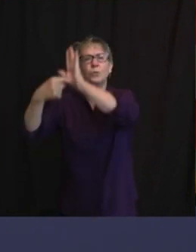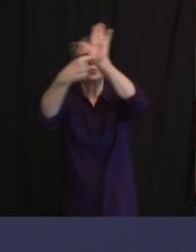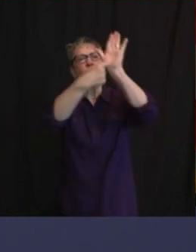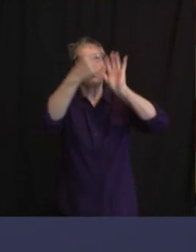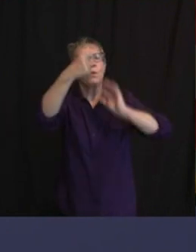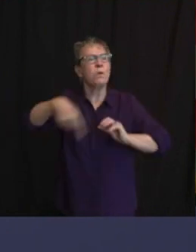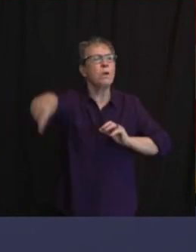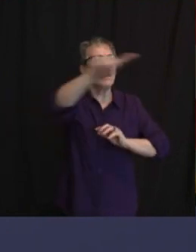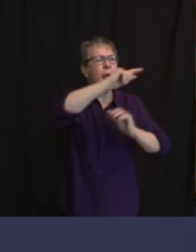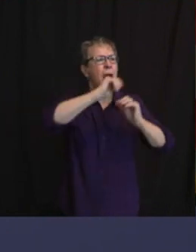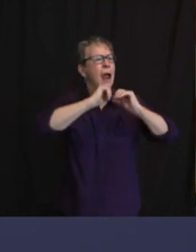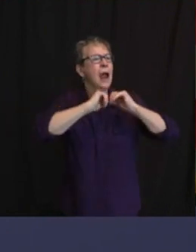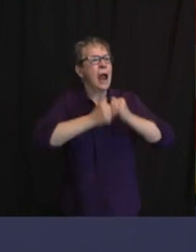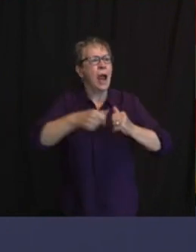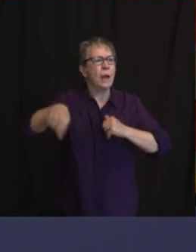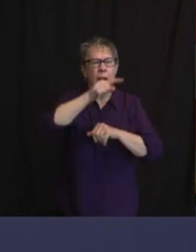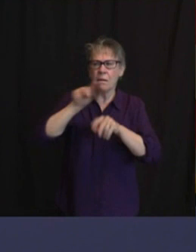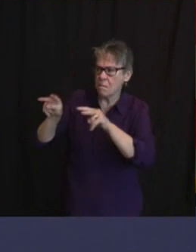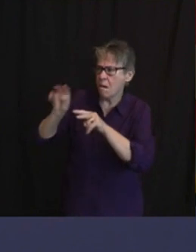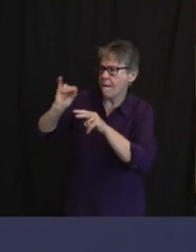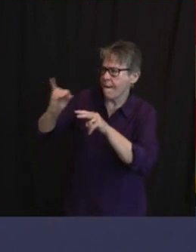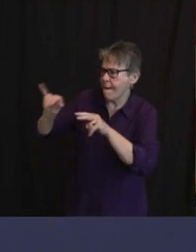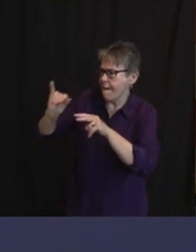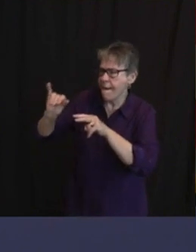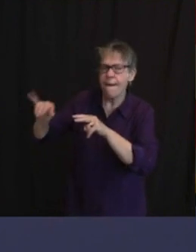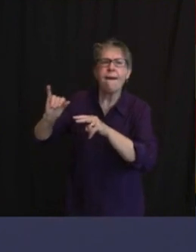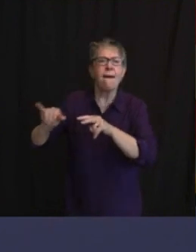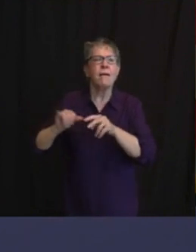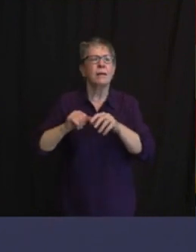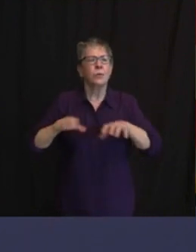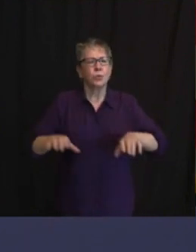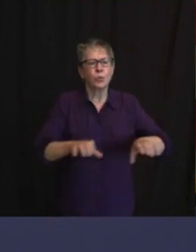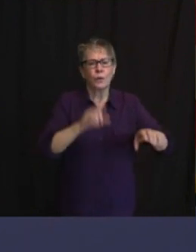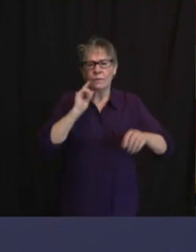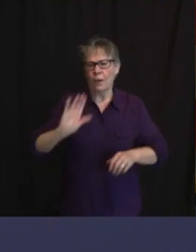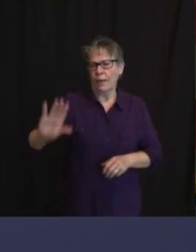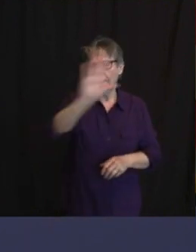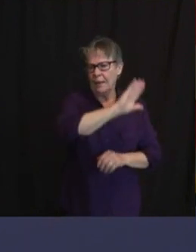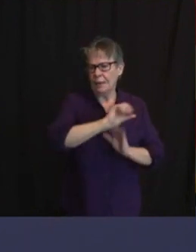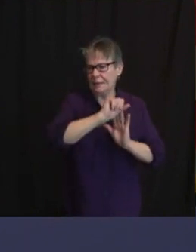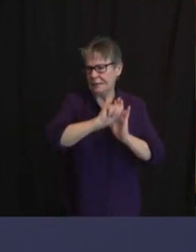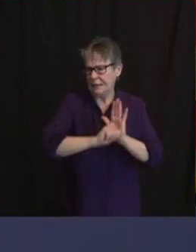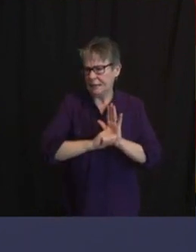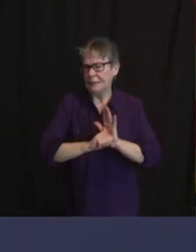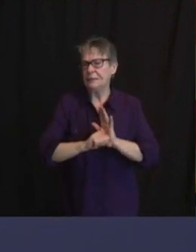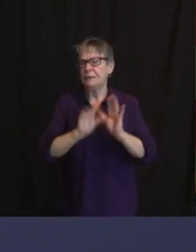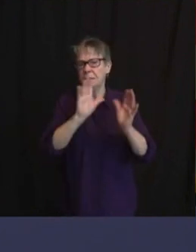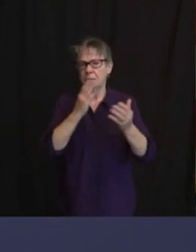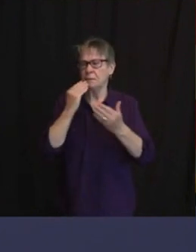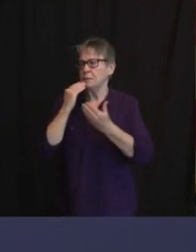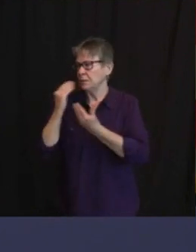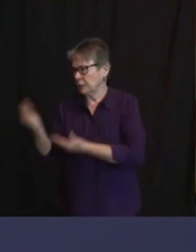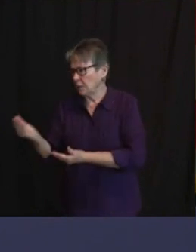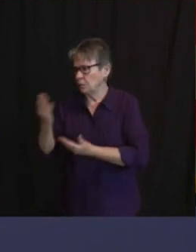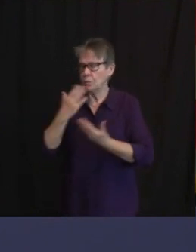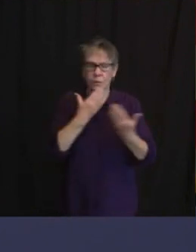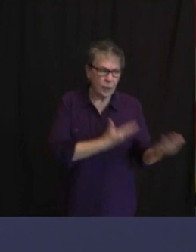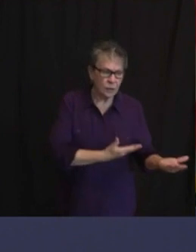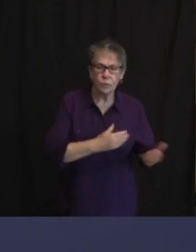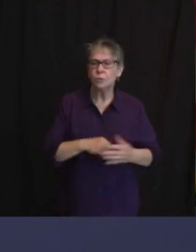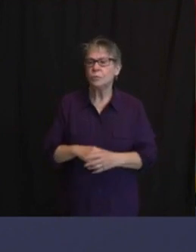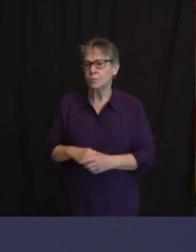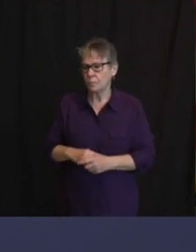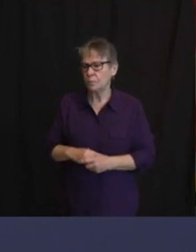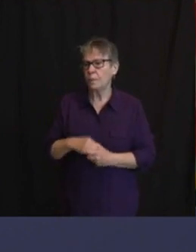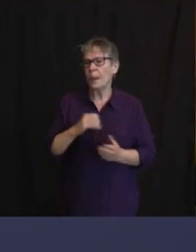report. With that, another guy who needs no introduction on any updates on compliance, PPE, infrastructure, other matters, please help us